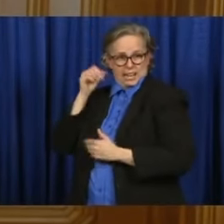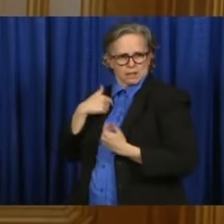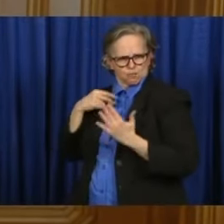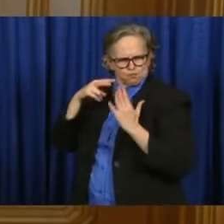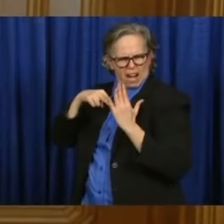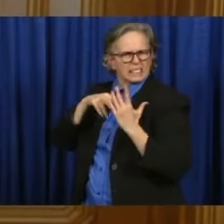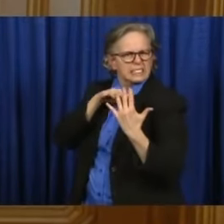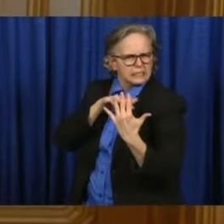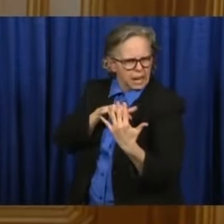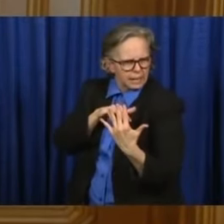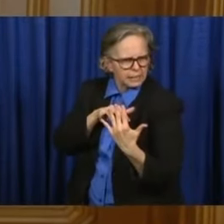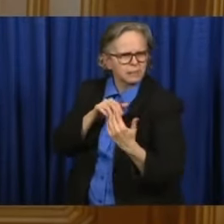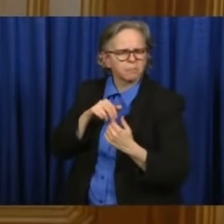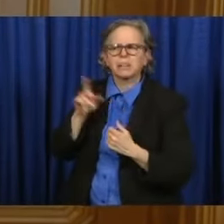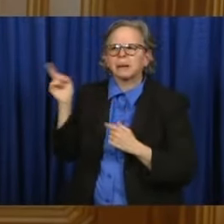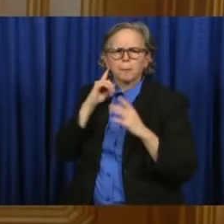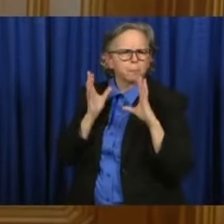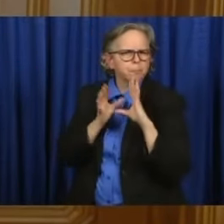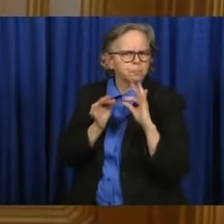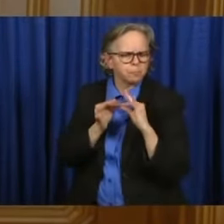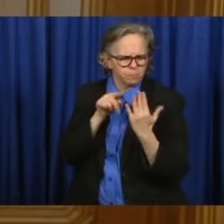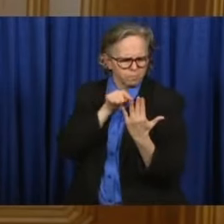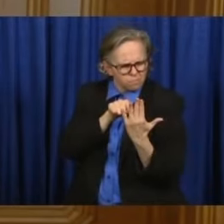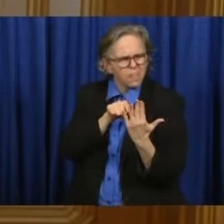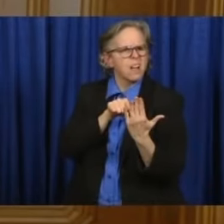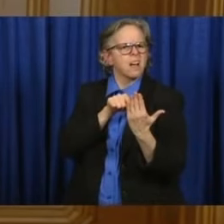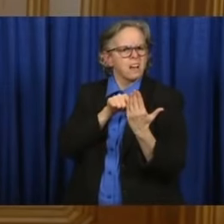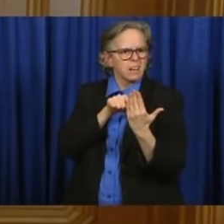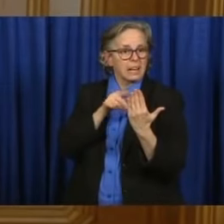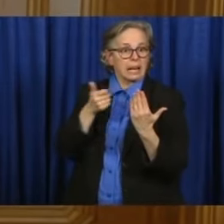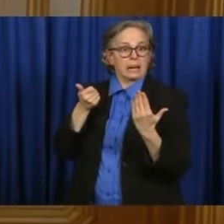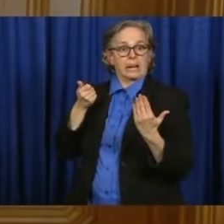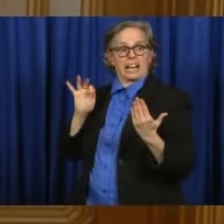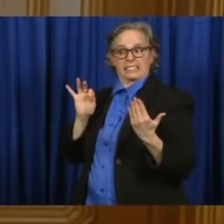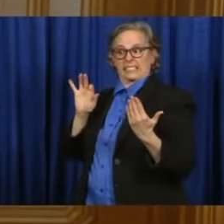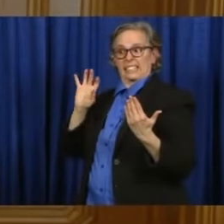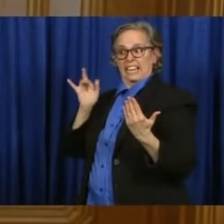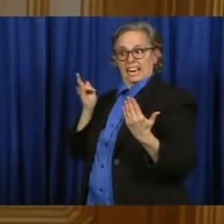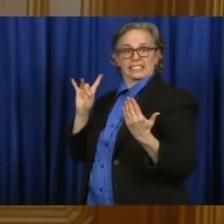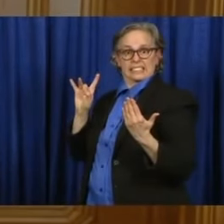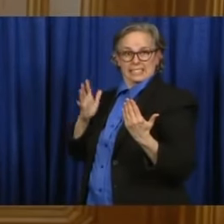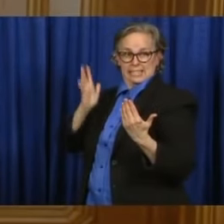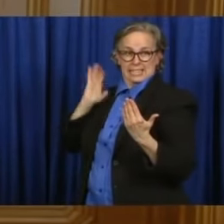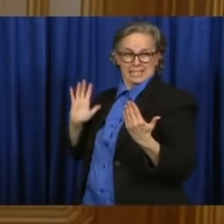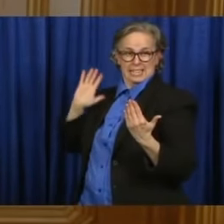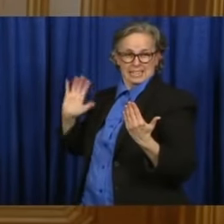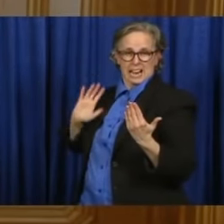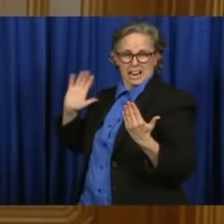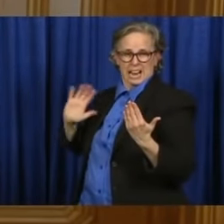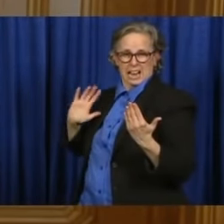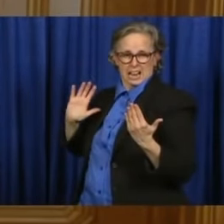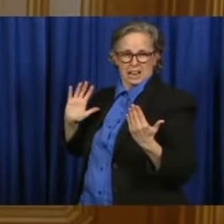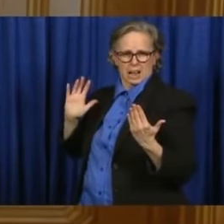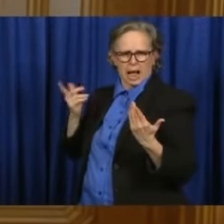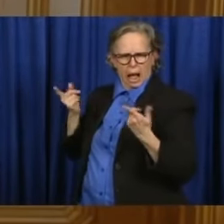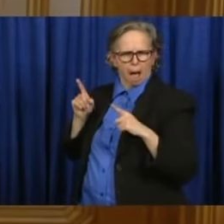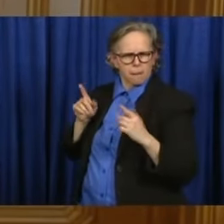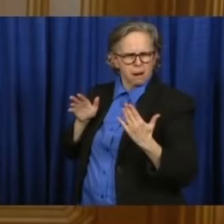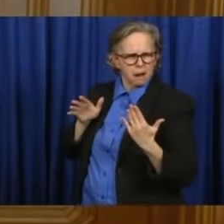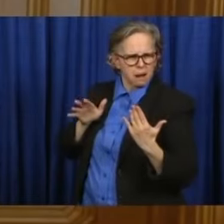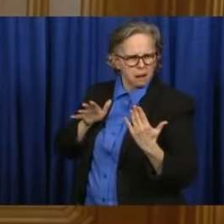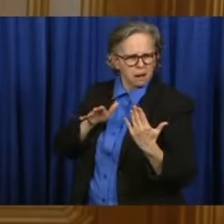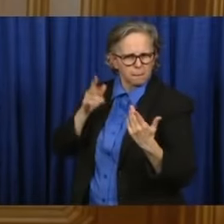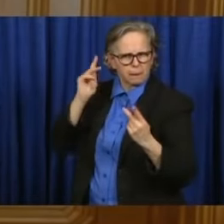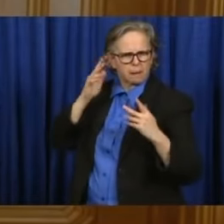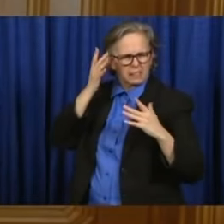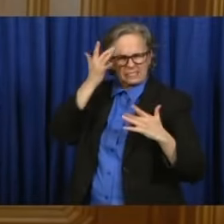that said that in 1918 and other times that the communities that